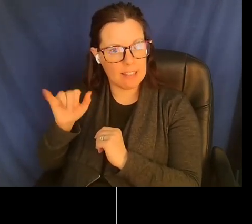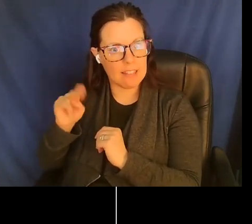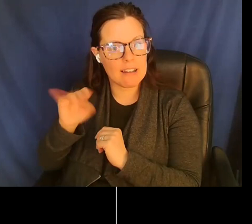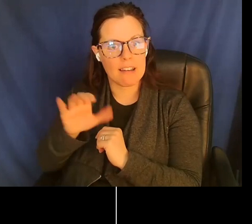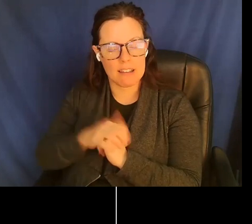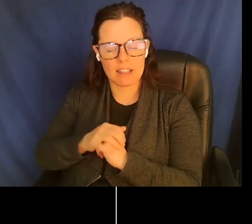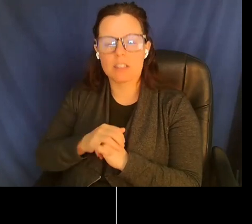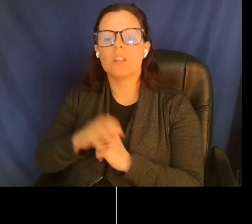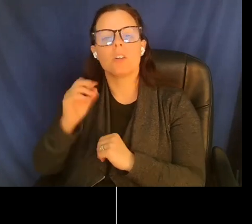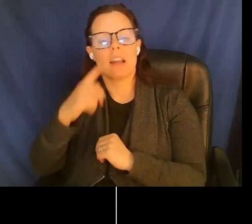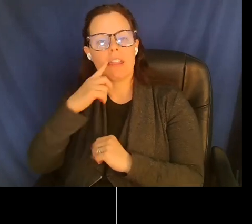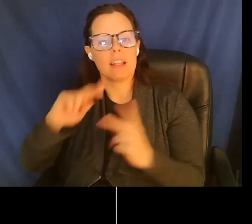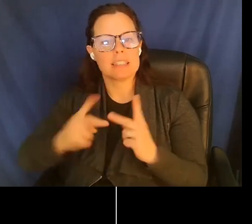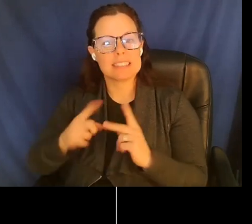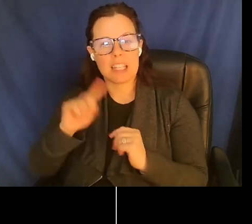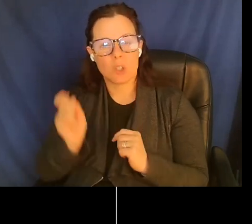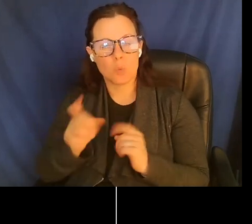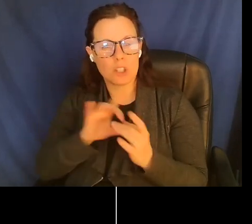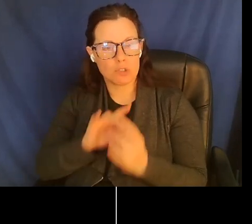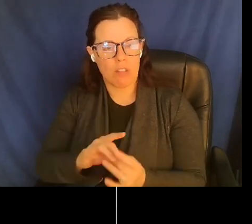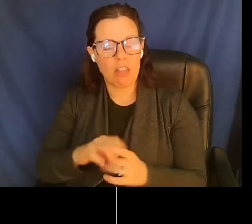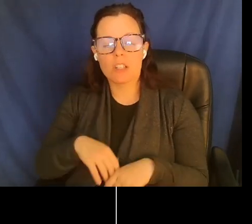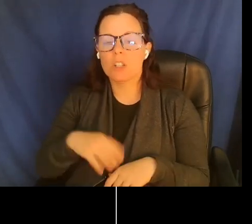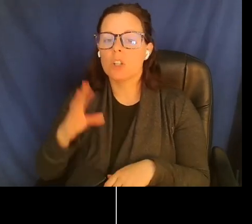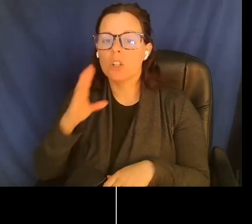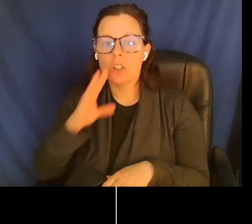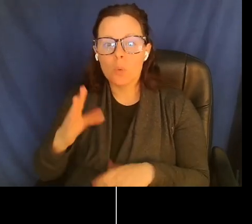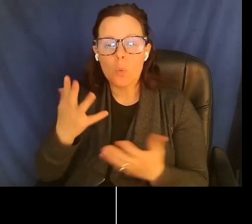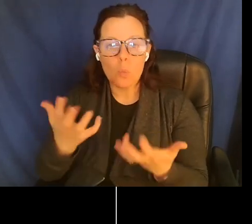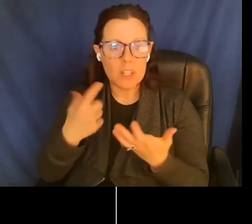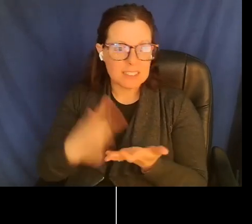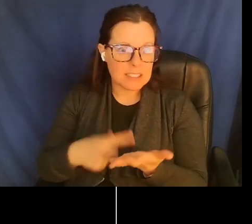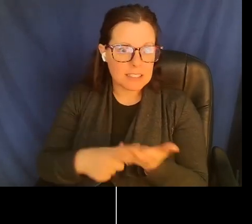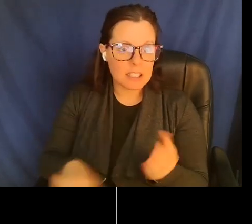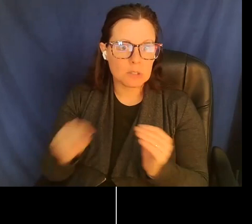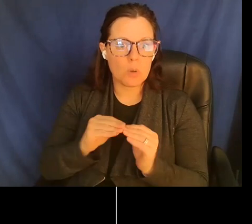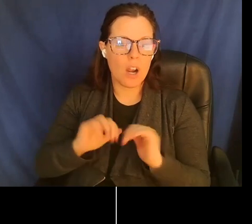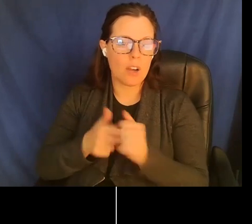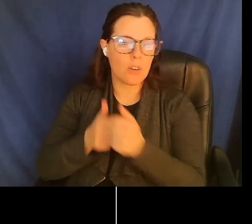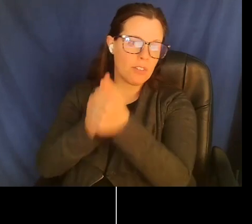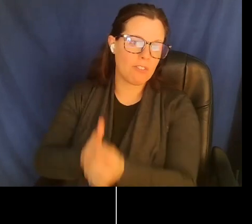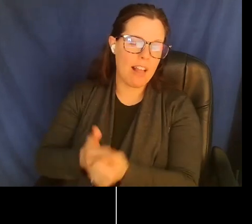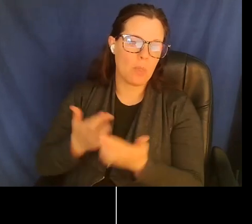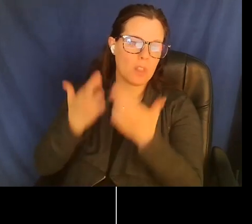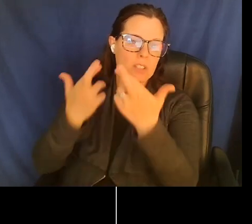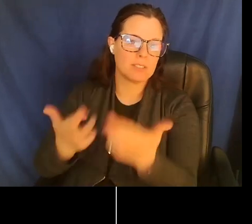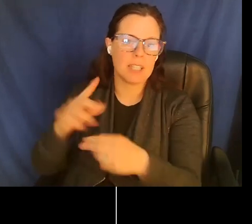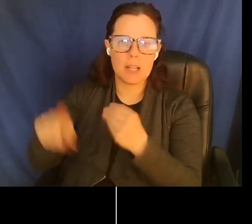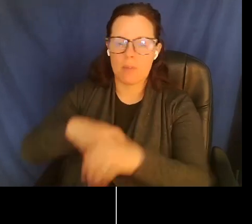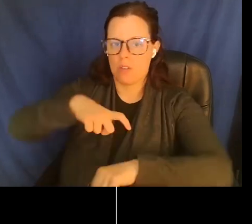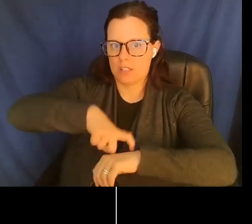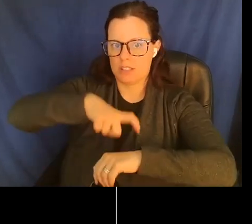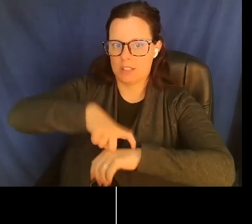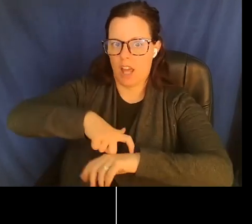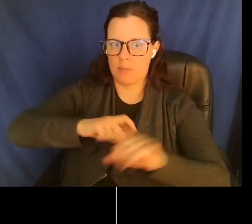think a second question related was, would you just like to discuss further how you're following recommendations about the time frame between the first and